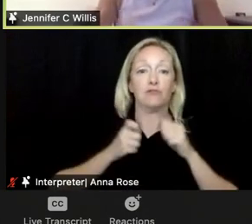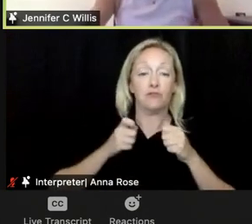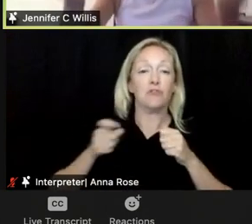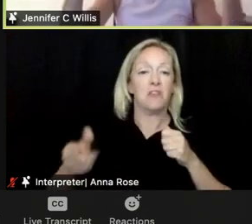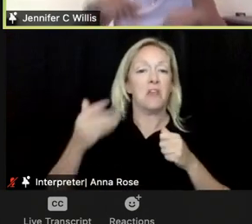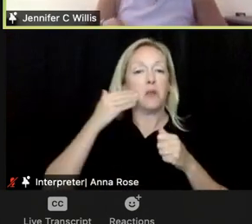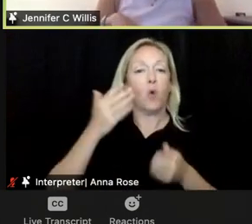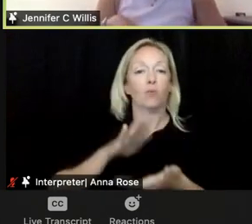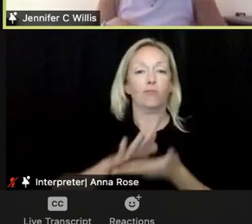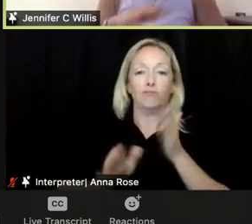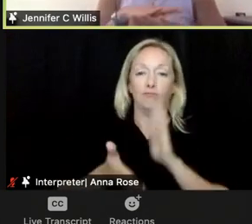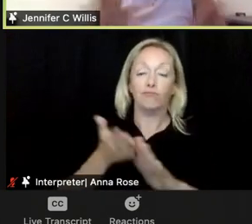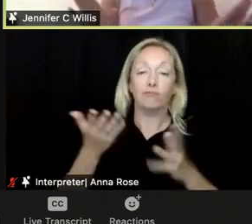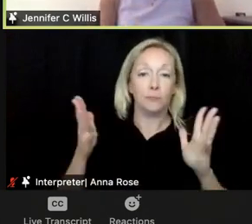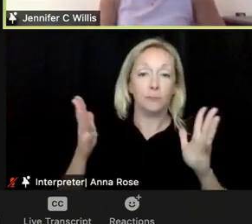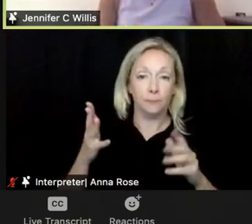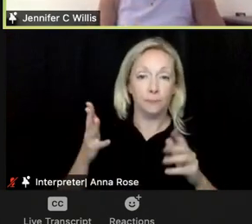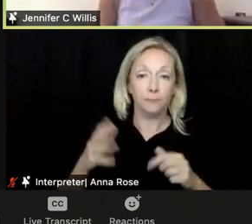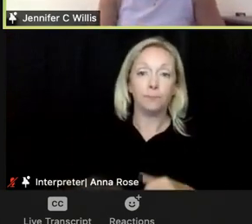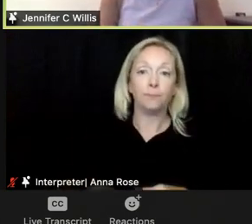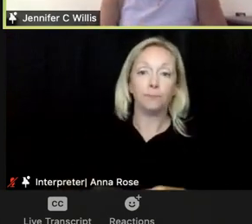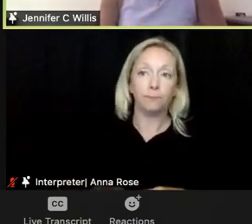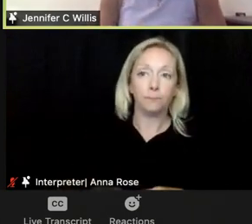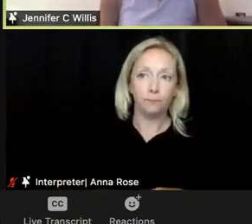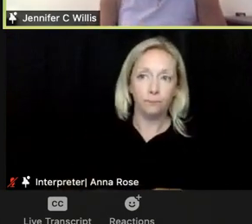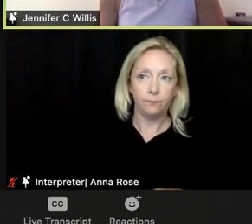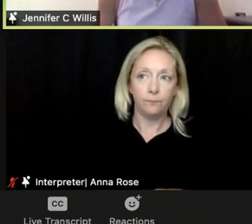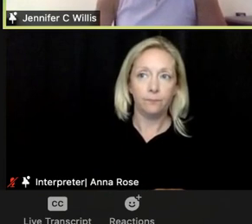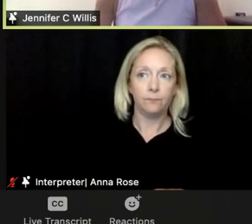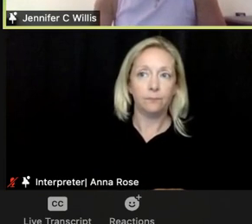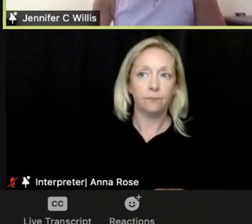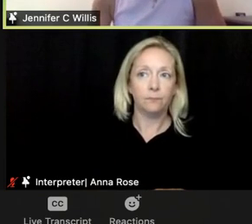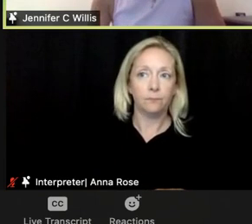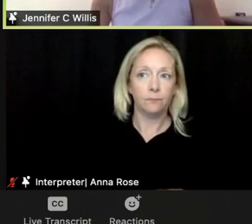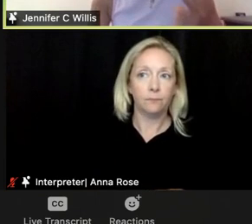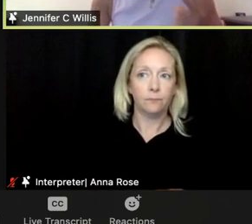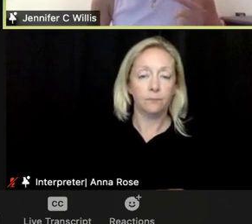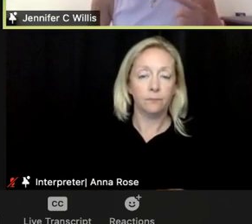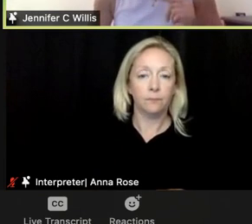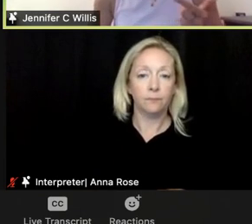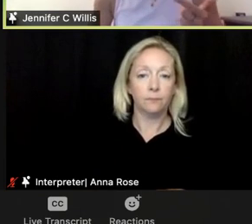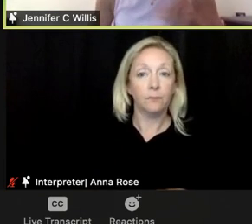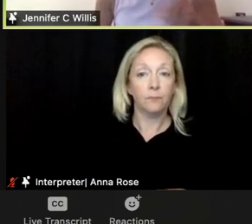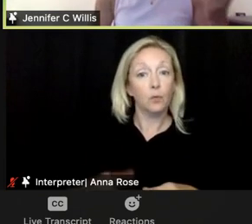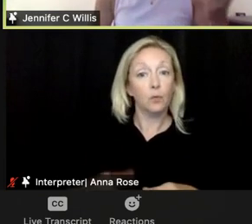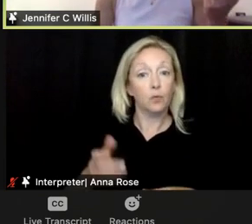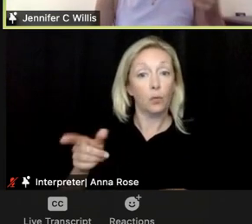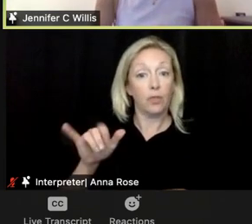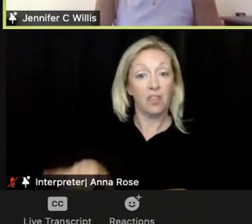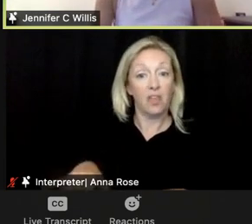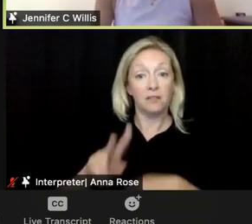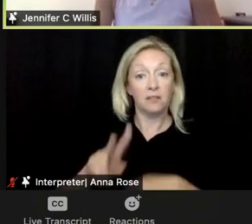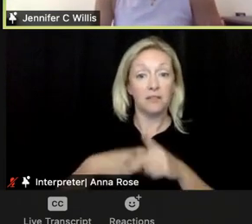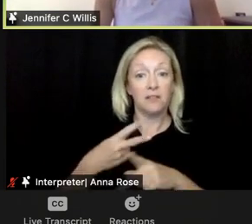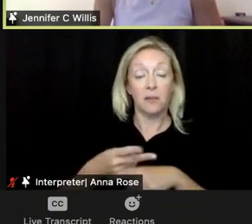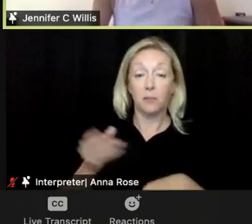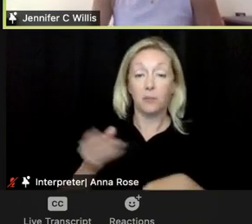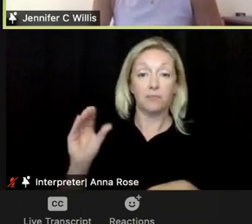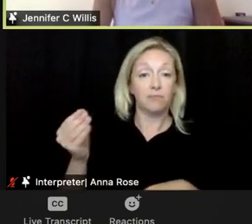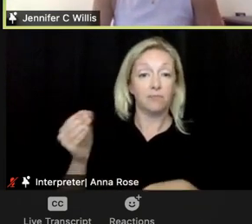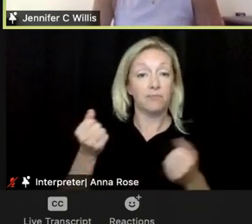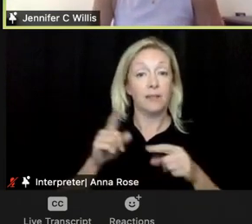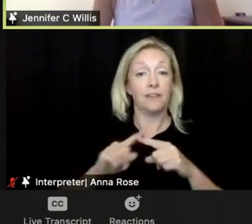and you're done, you take the item back to signal that the activity is finished. So it can provide a lot of different